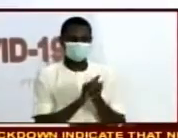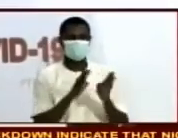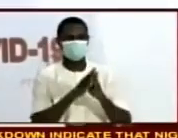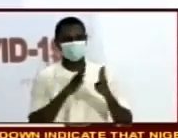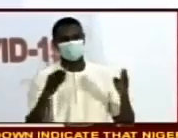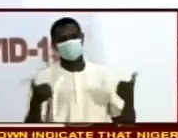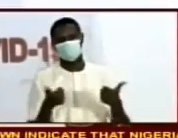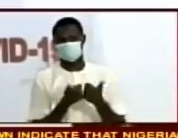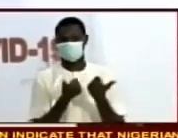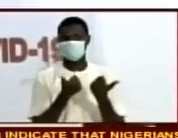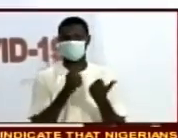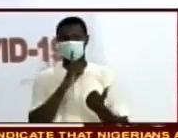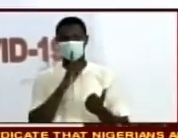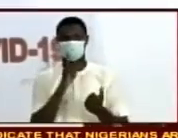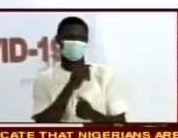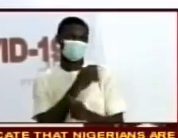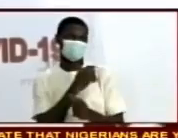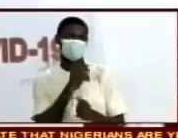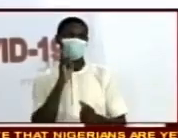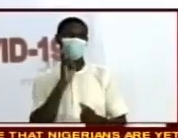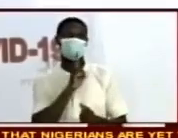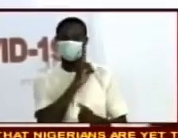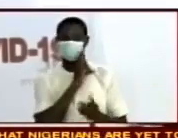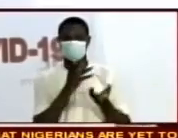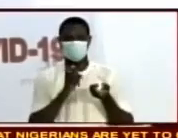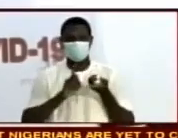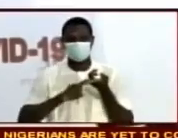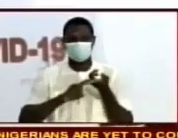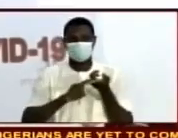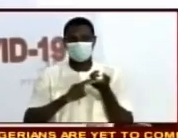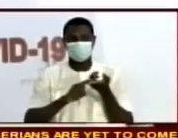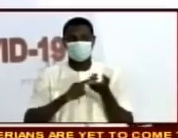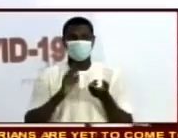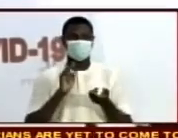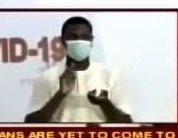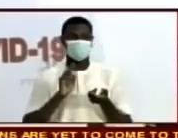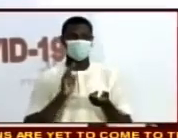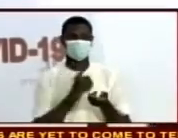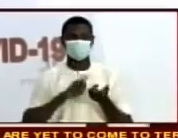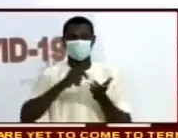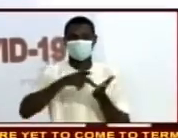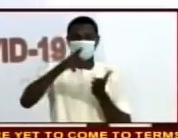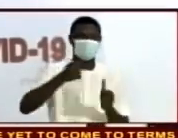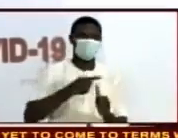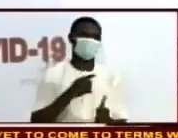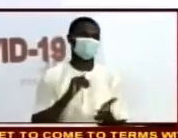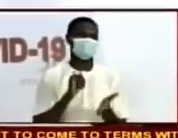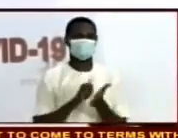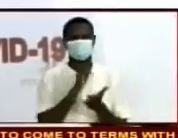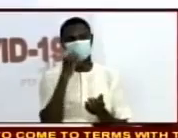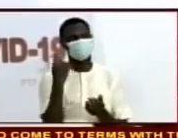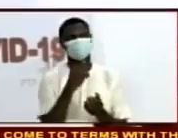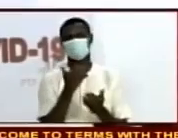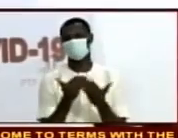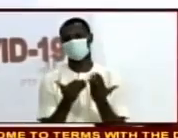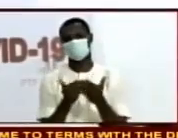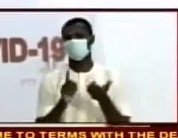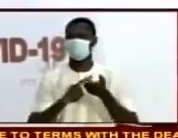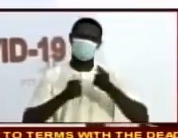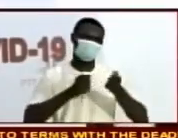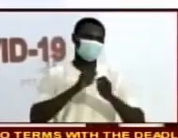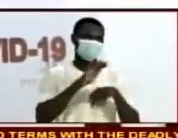is, of course, the hotels want to be paid up front. And it's not always that easy to manage all